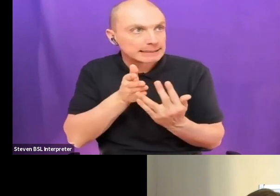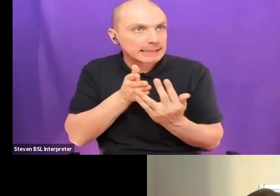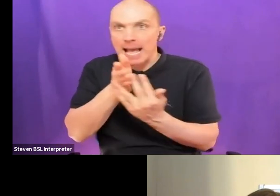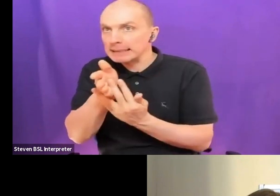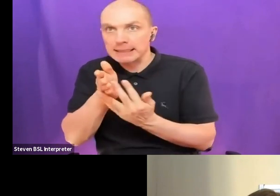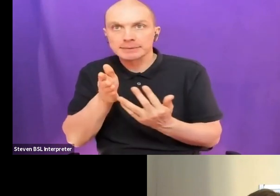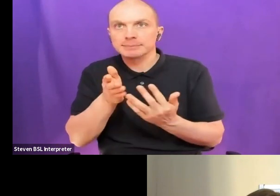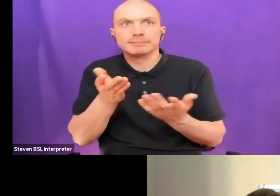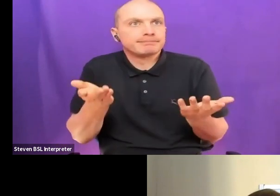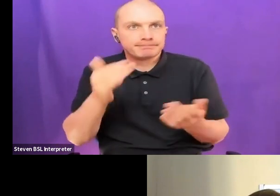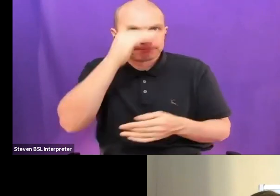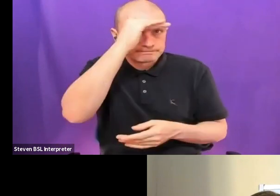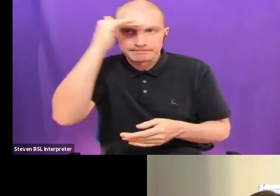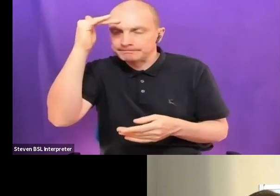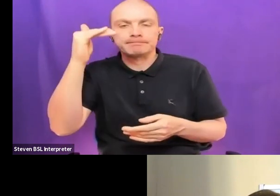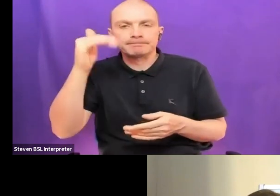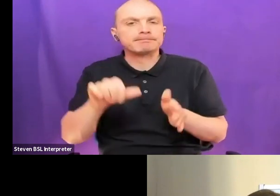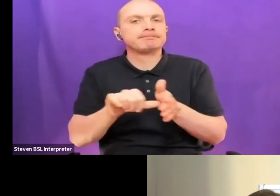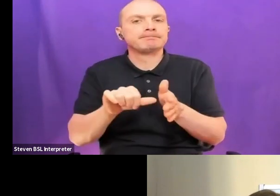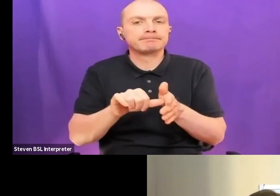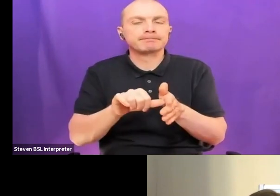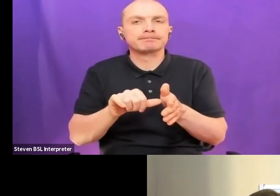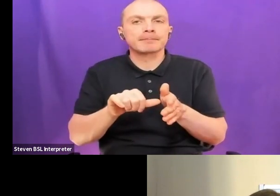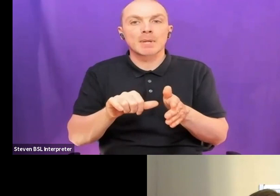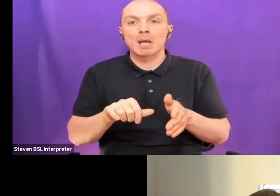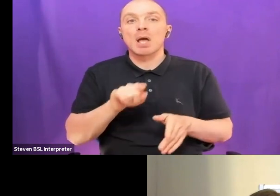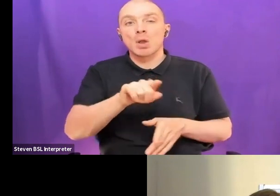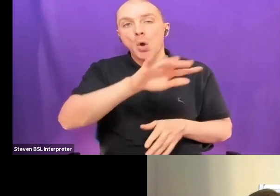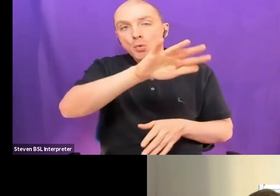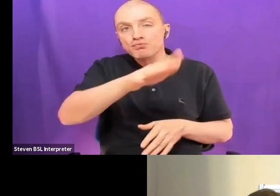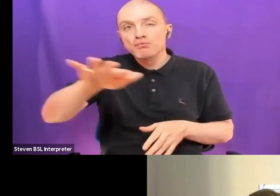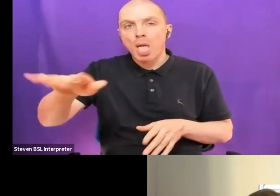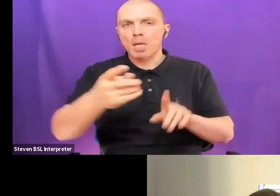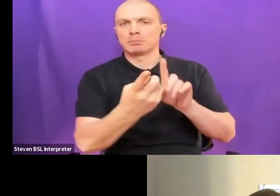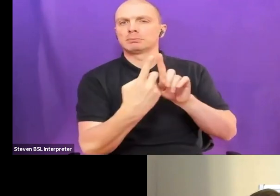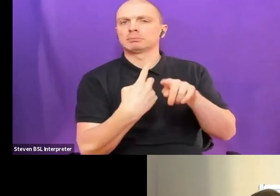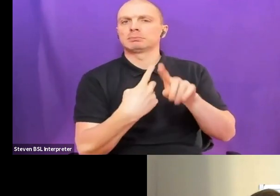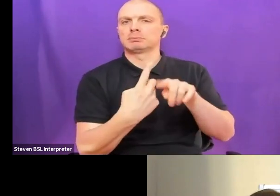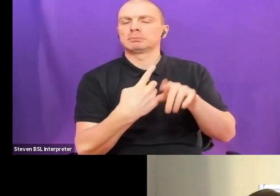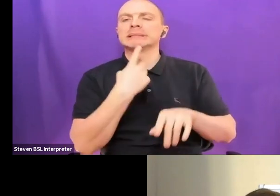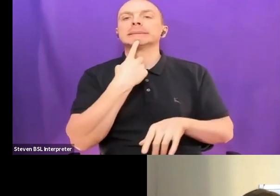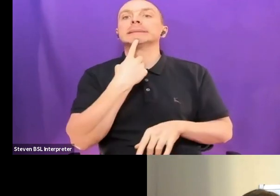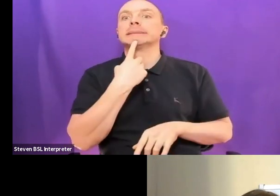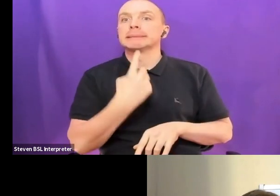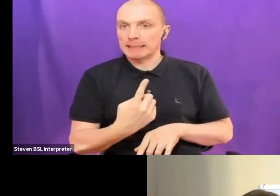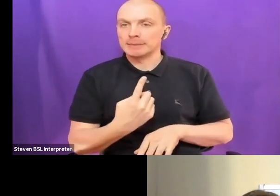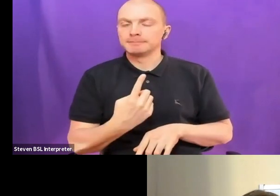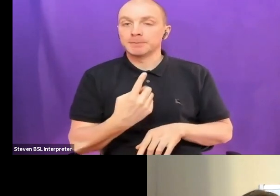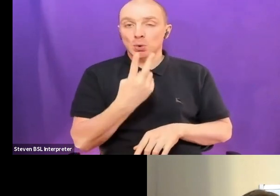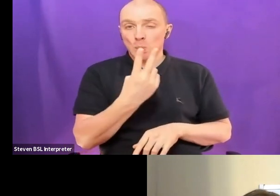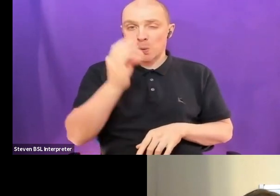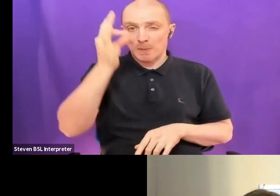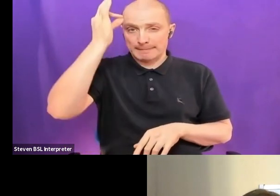they live. And rural communities also came up as an issue, recognising that 20-minute neighbourhoods wouldn't